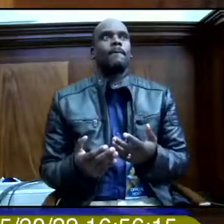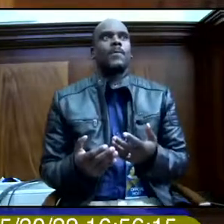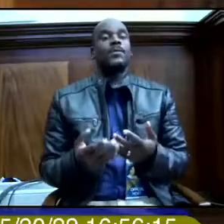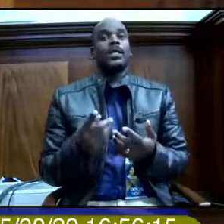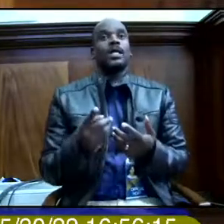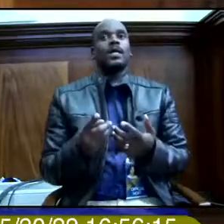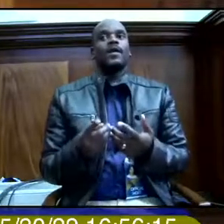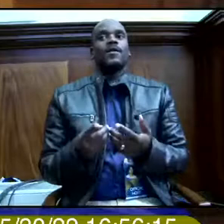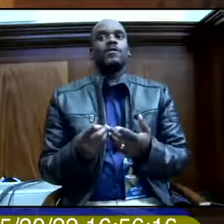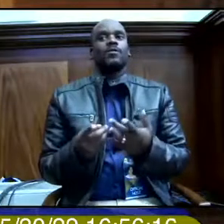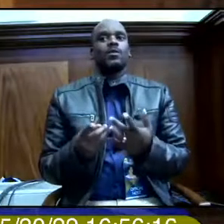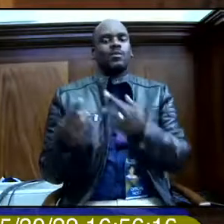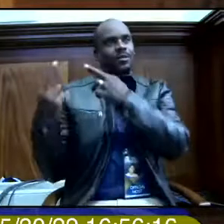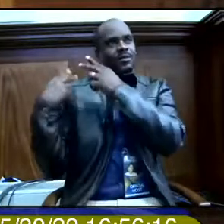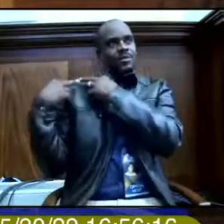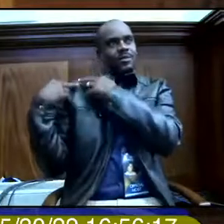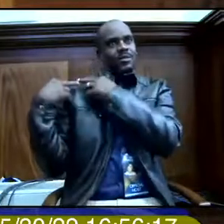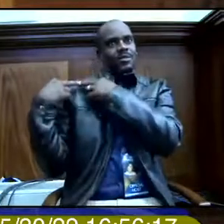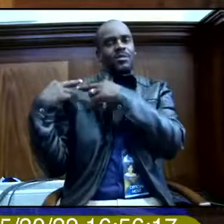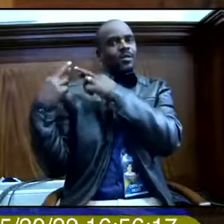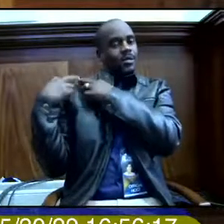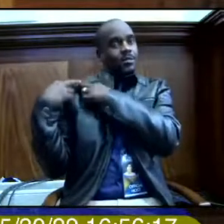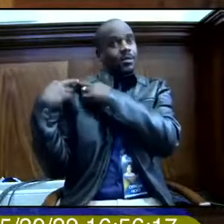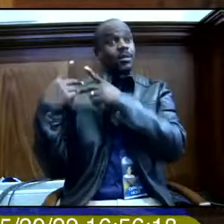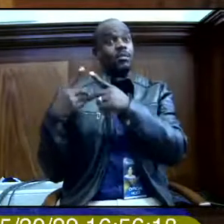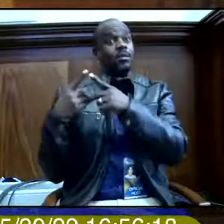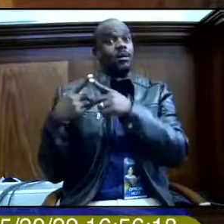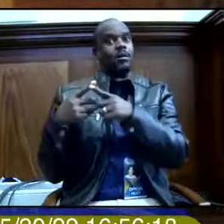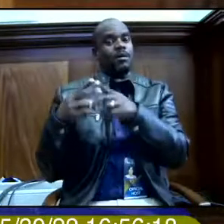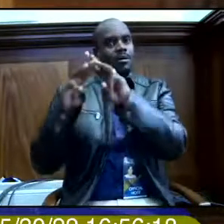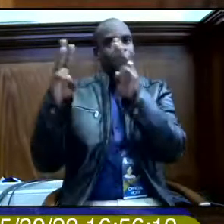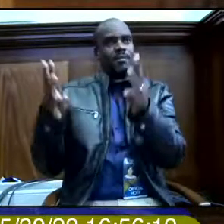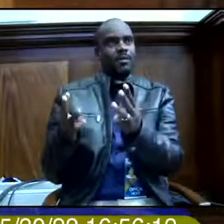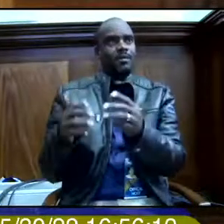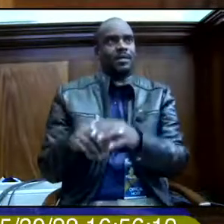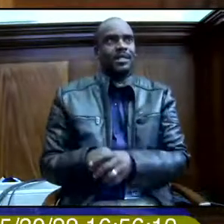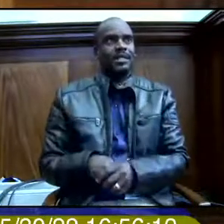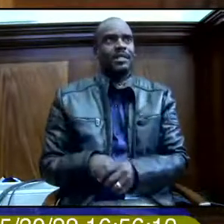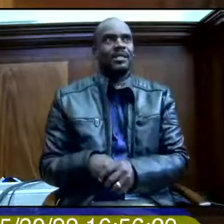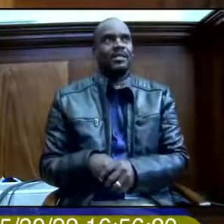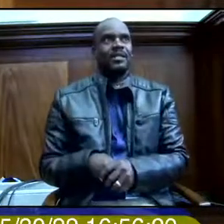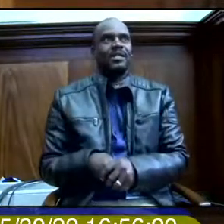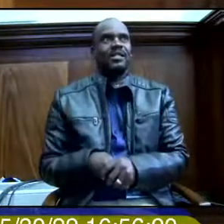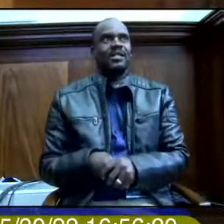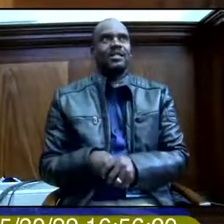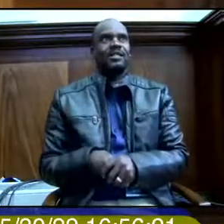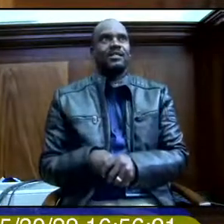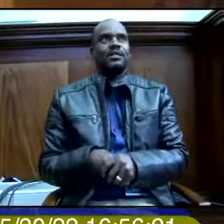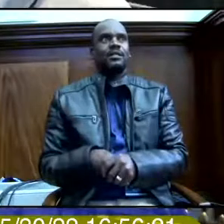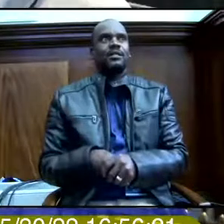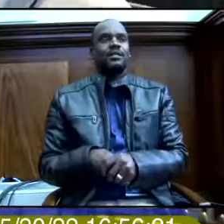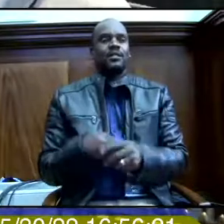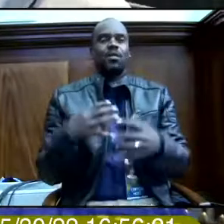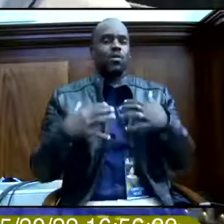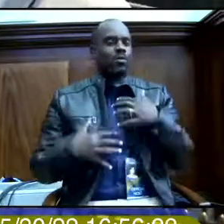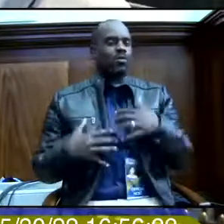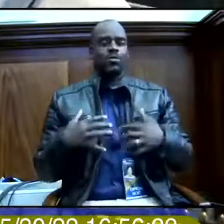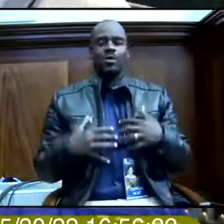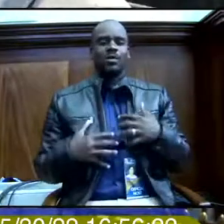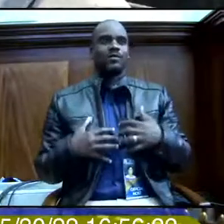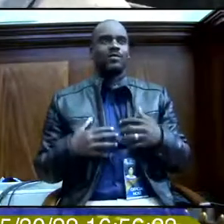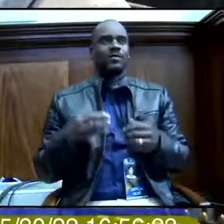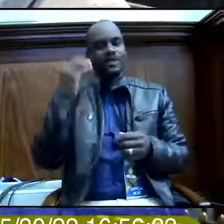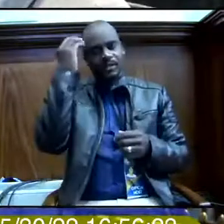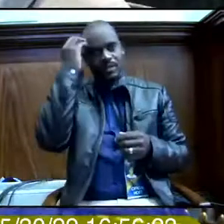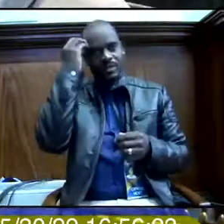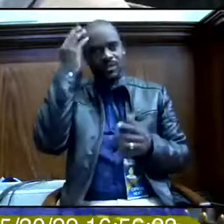responsible people oh the issue of is is it's a worrying factor the issue of